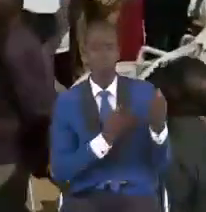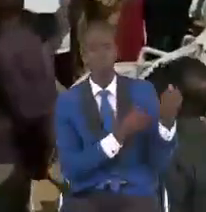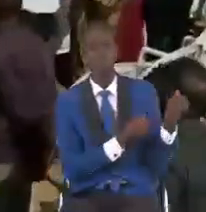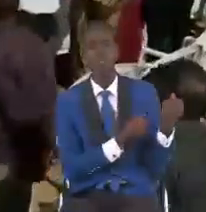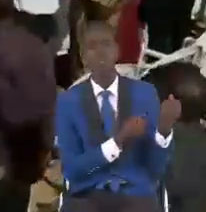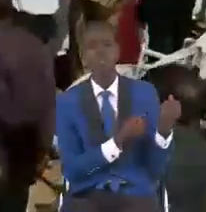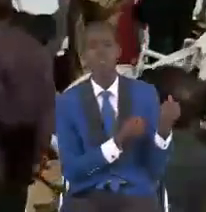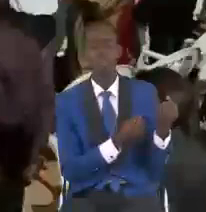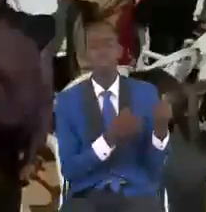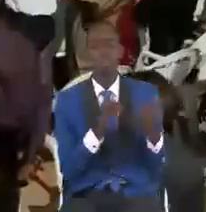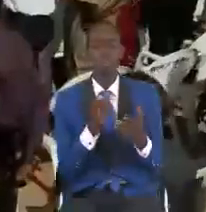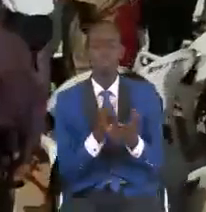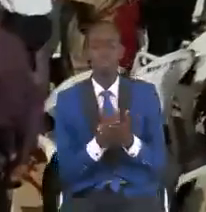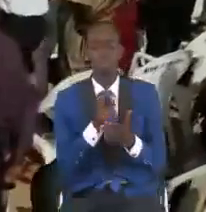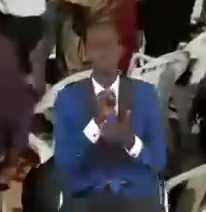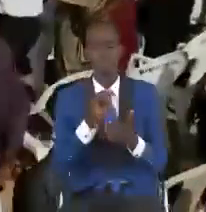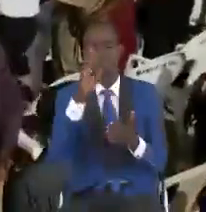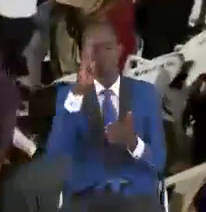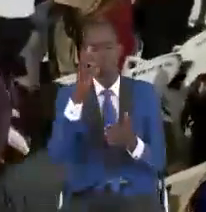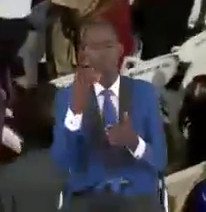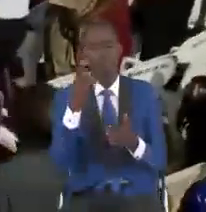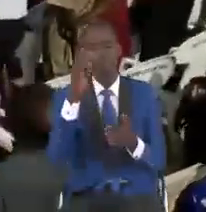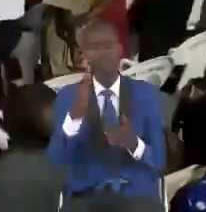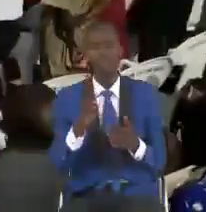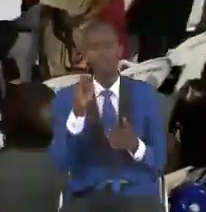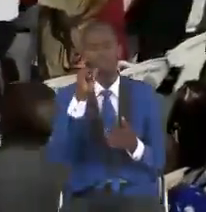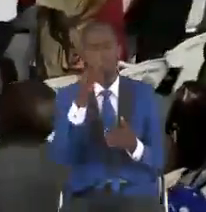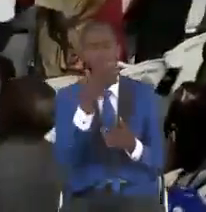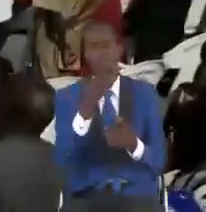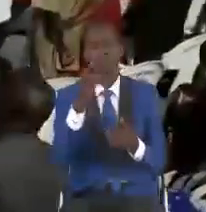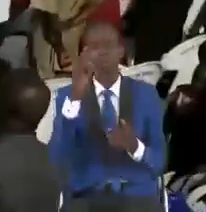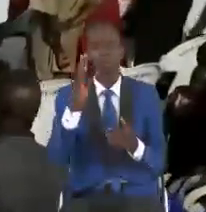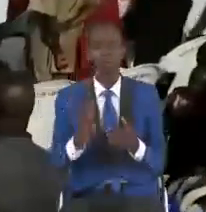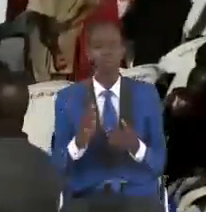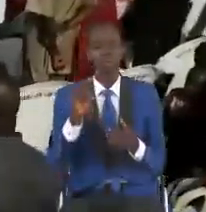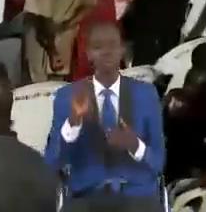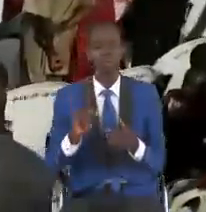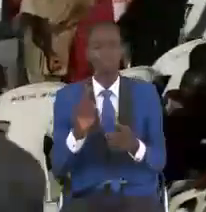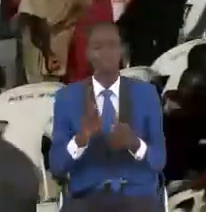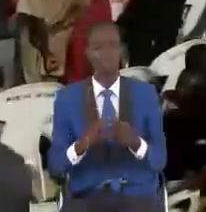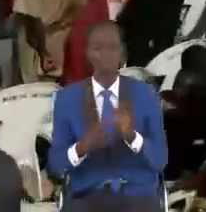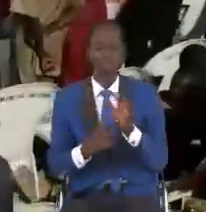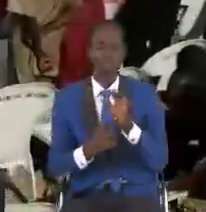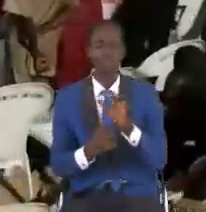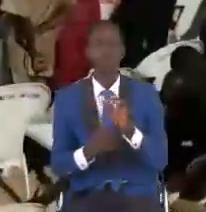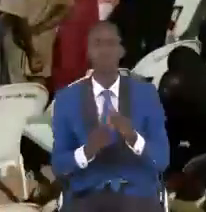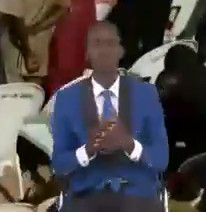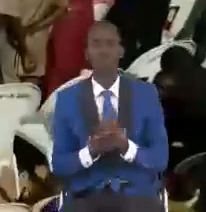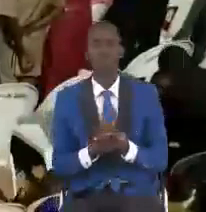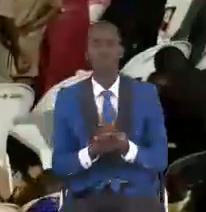a man of God, a woman of God ought to demonstrate.